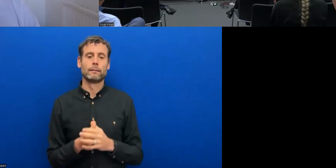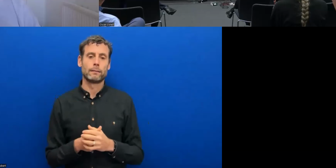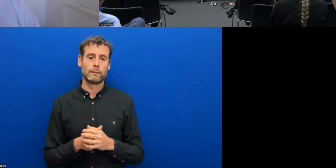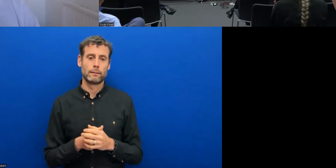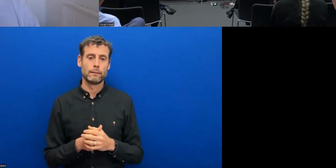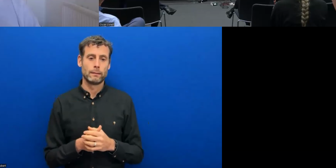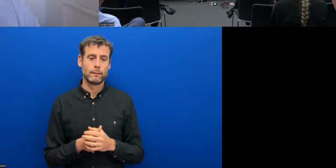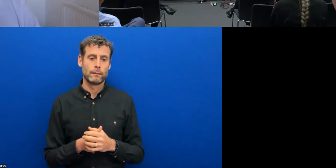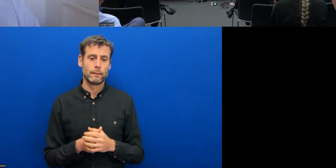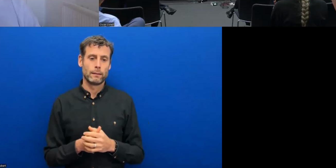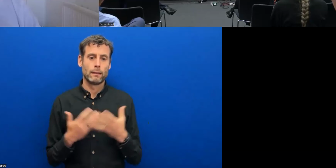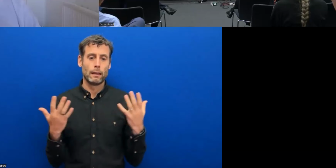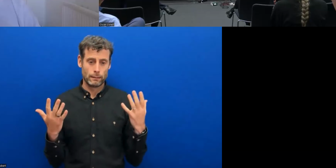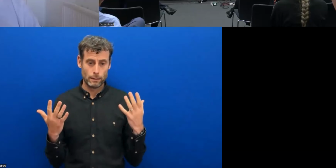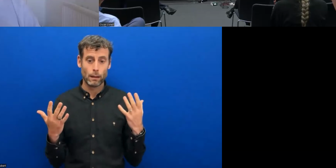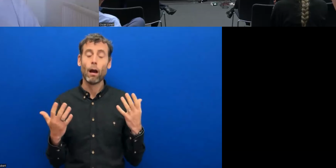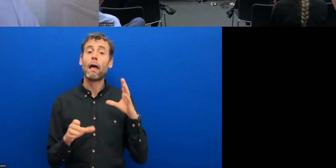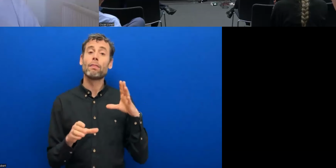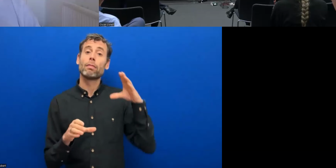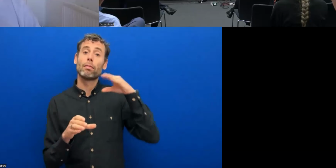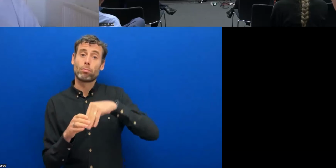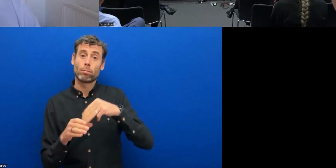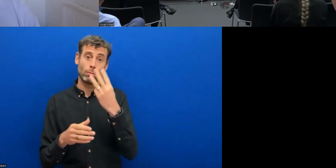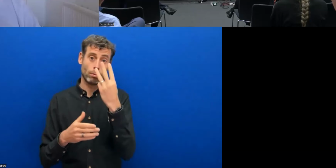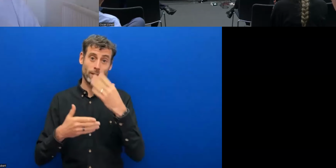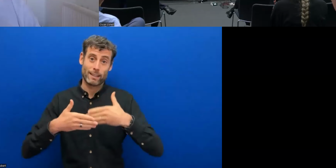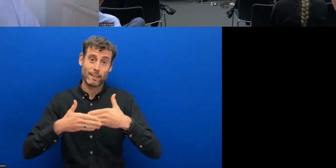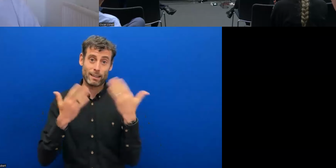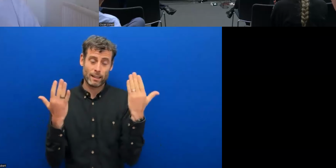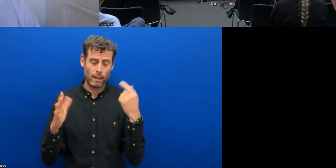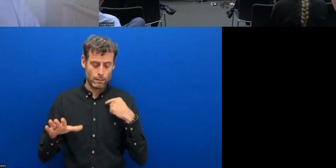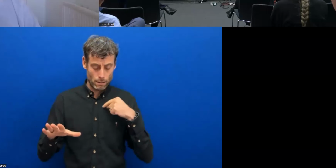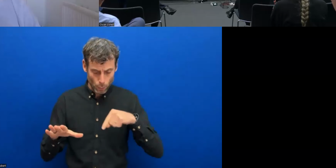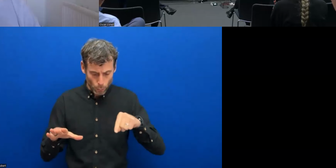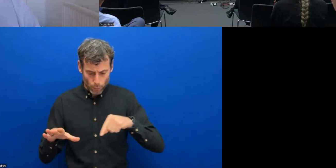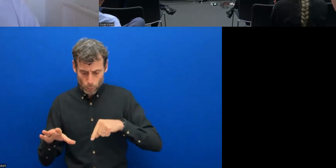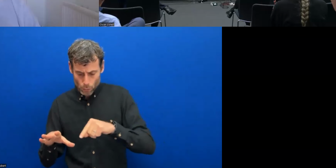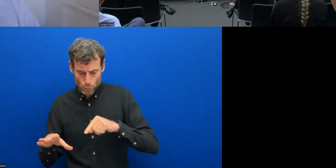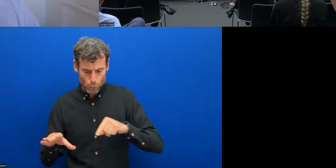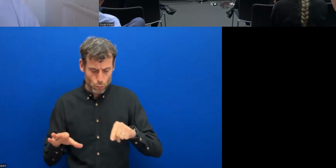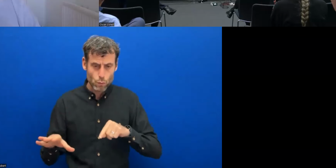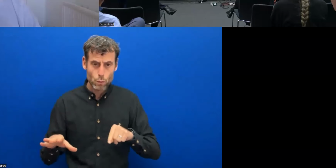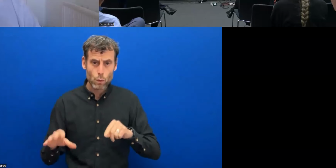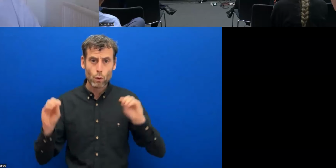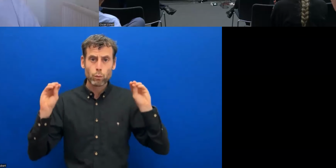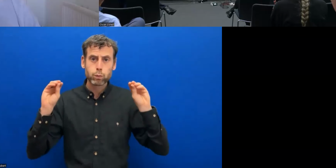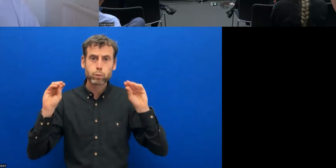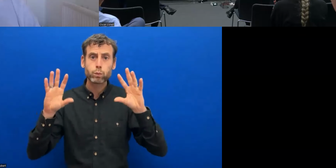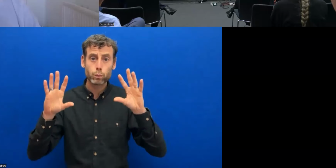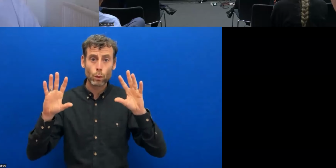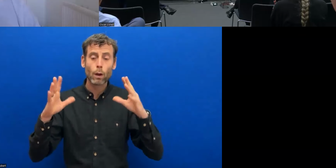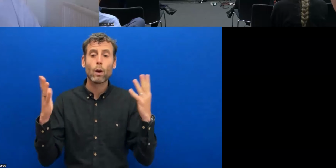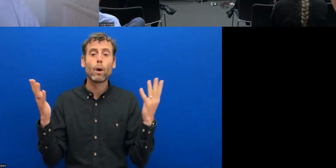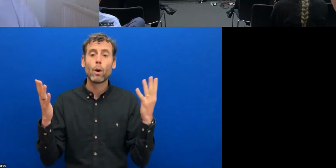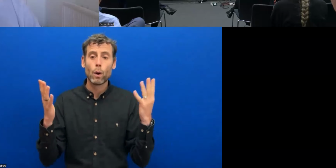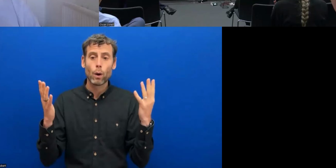But after 3 days, I actually played blues along with